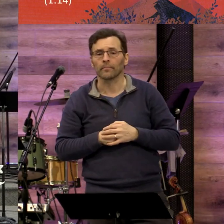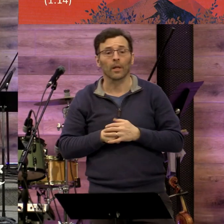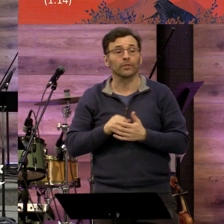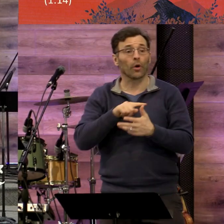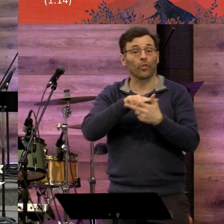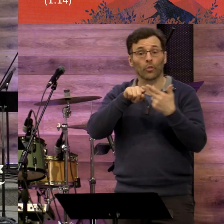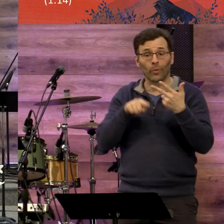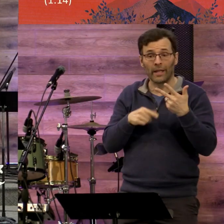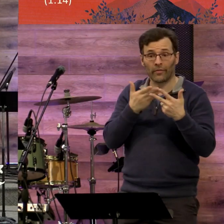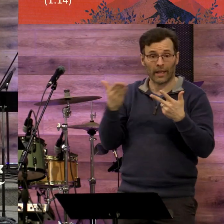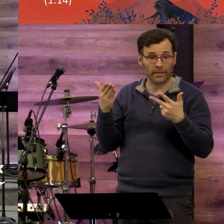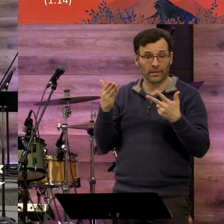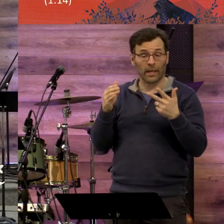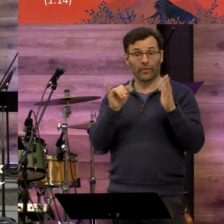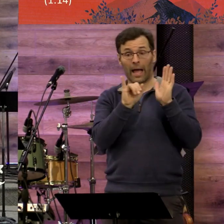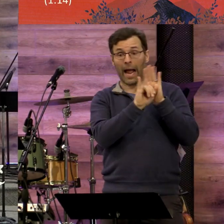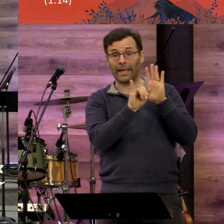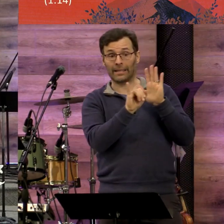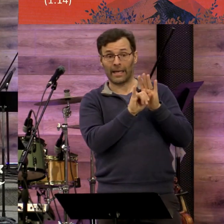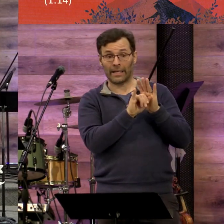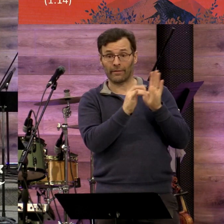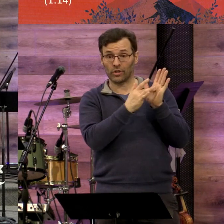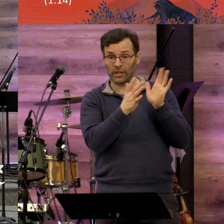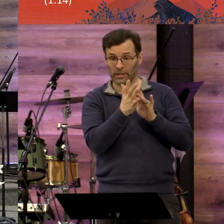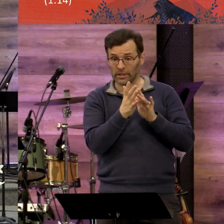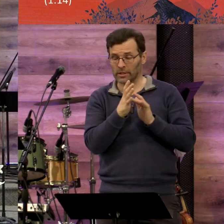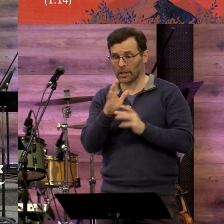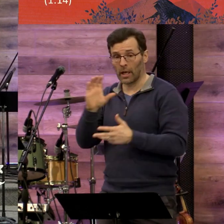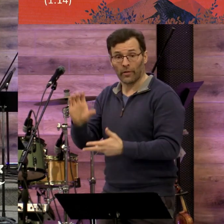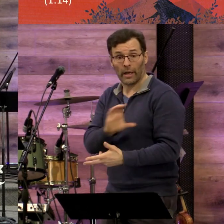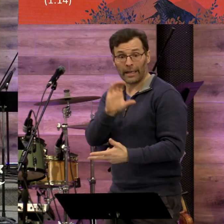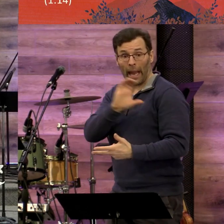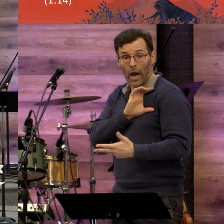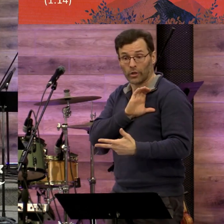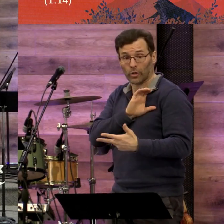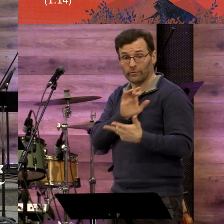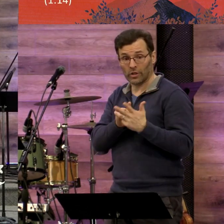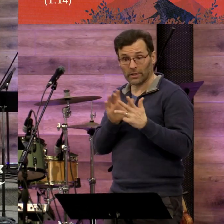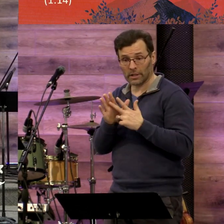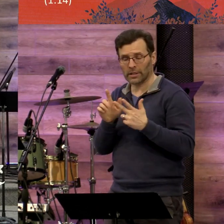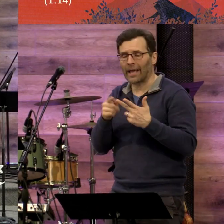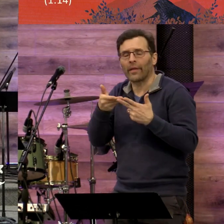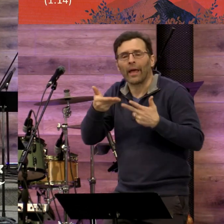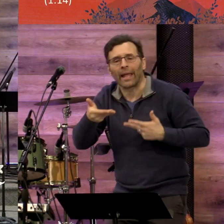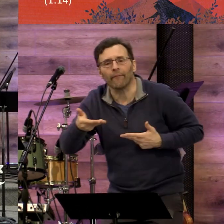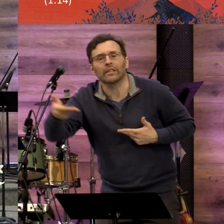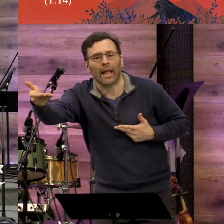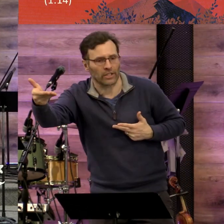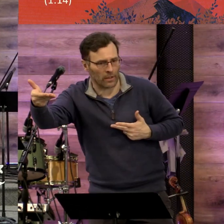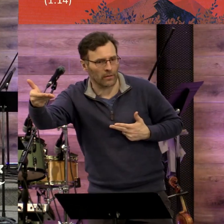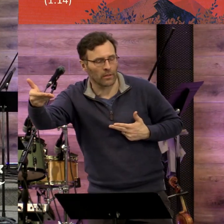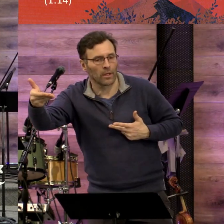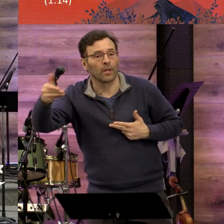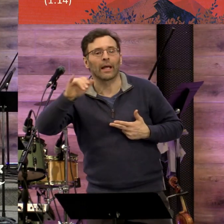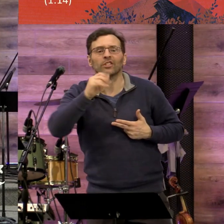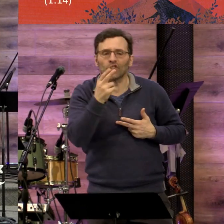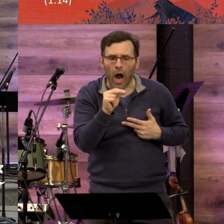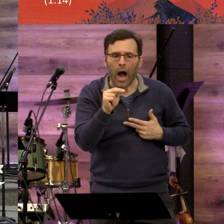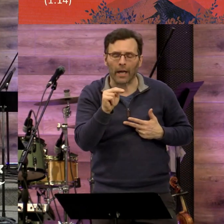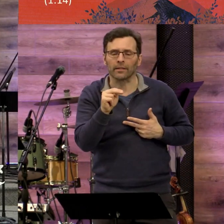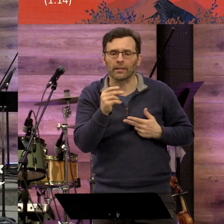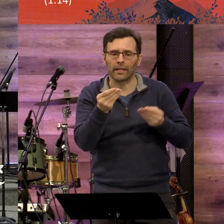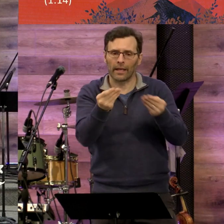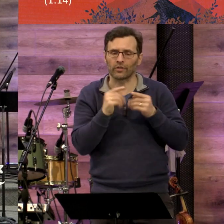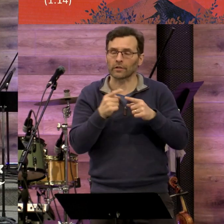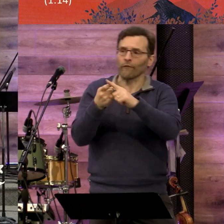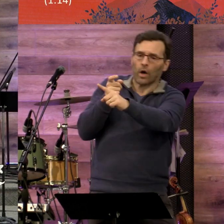things here. We're going to see the identity of Jesus, the character of Jesus, and then the invitation that Jesus, or John, gives us